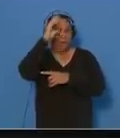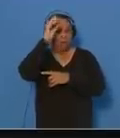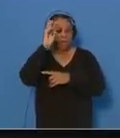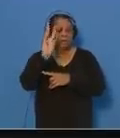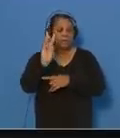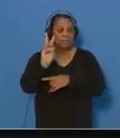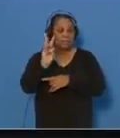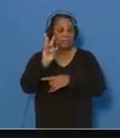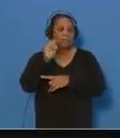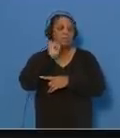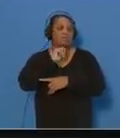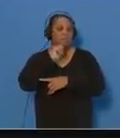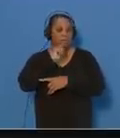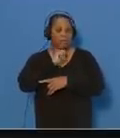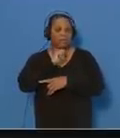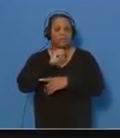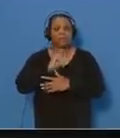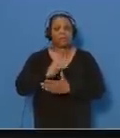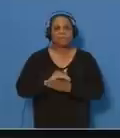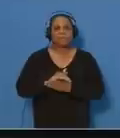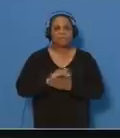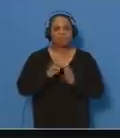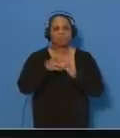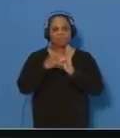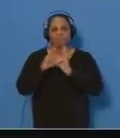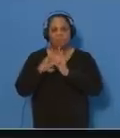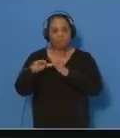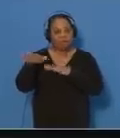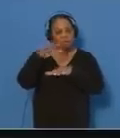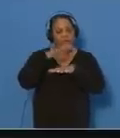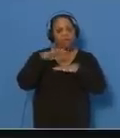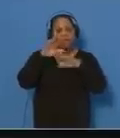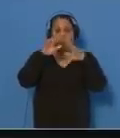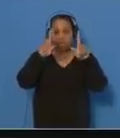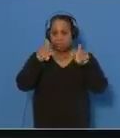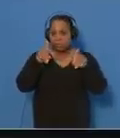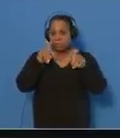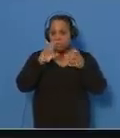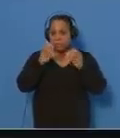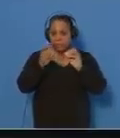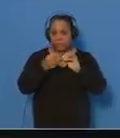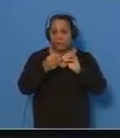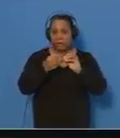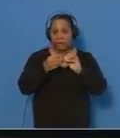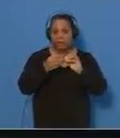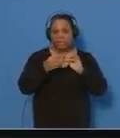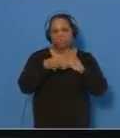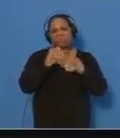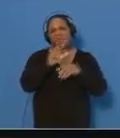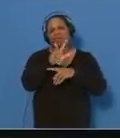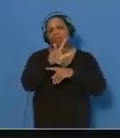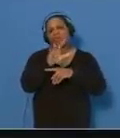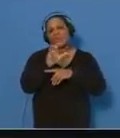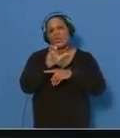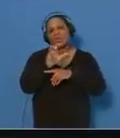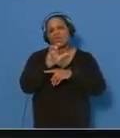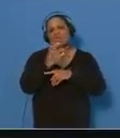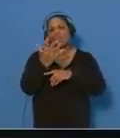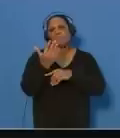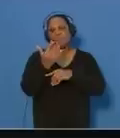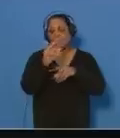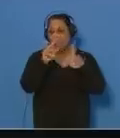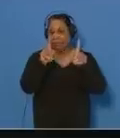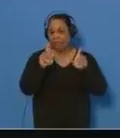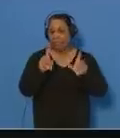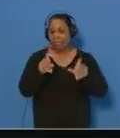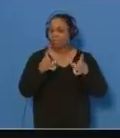are females. Review of our overall testing numbers to date show that out of the 315 tests that